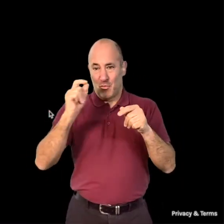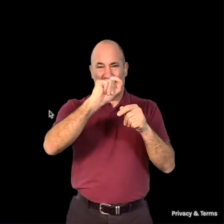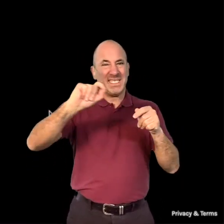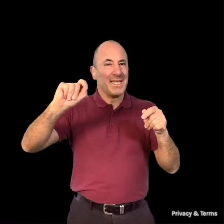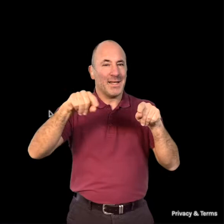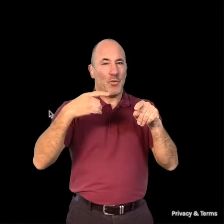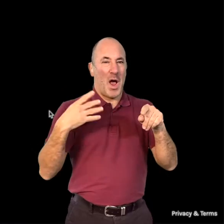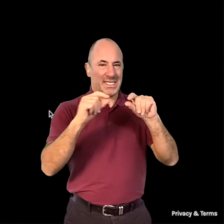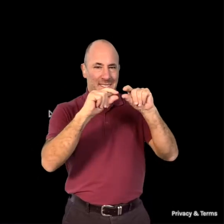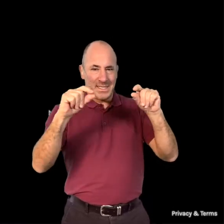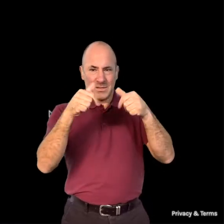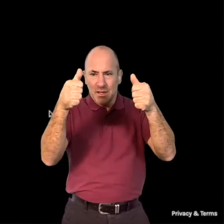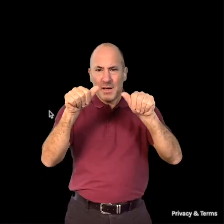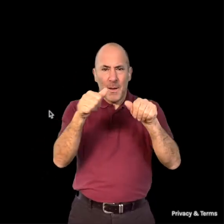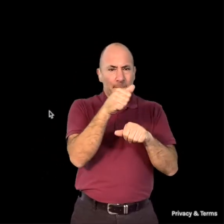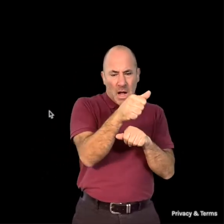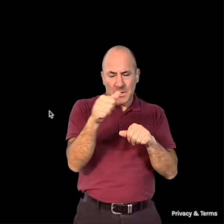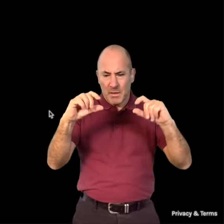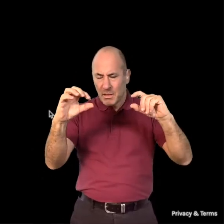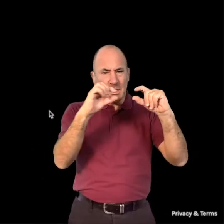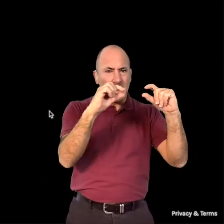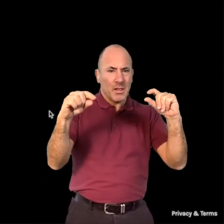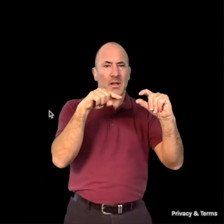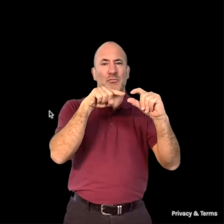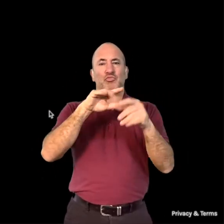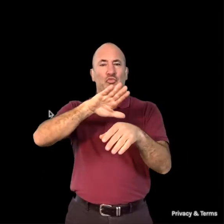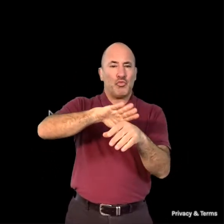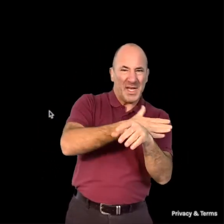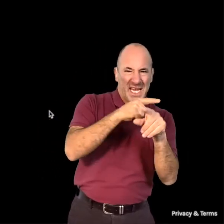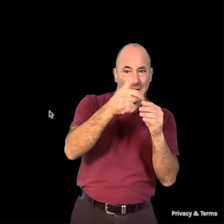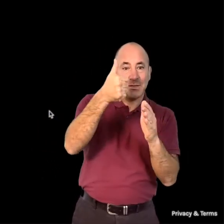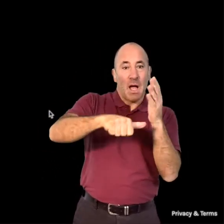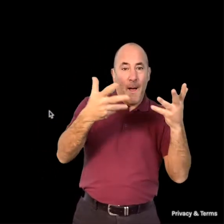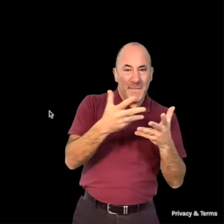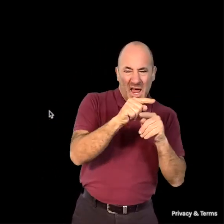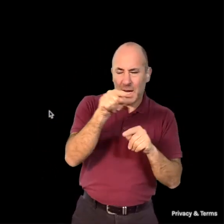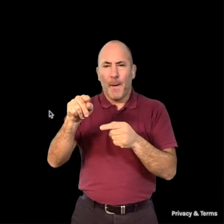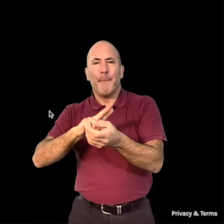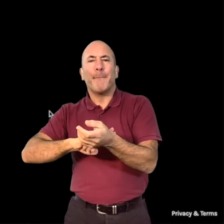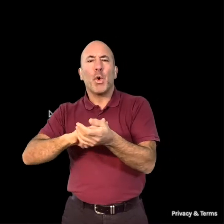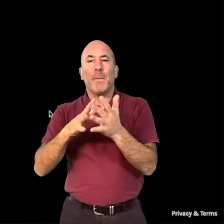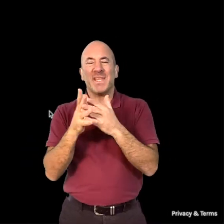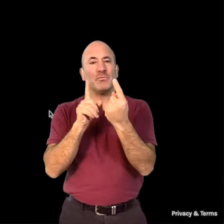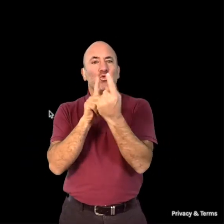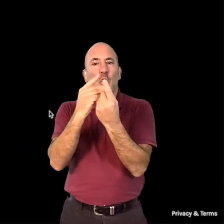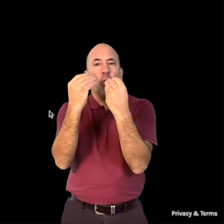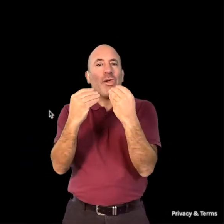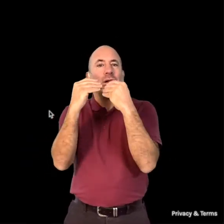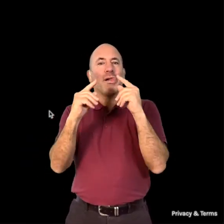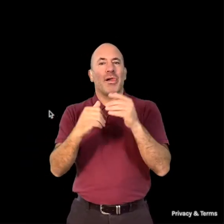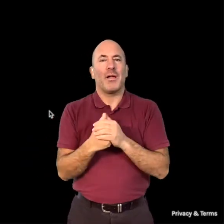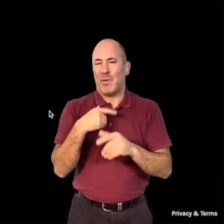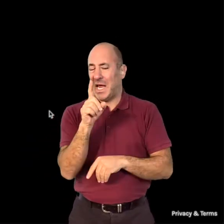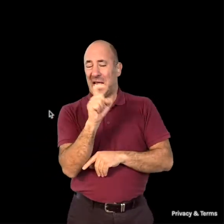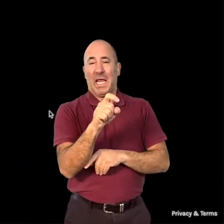and there's two buttons, green button there, start playing, and a blue button saying tutorial. We're going to pick the